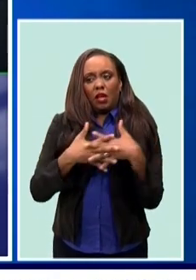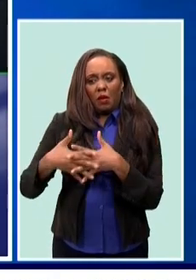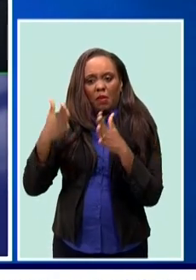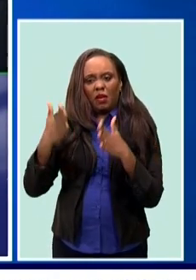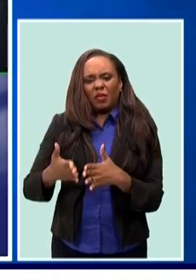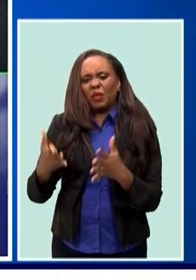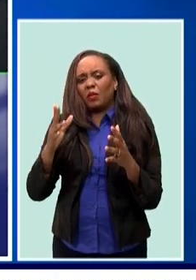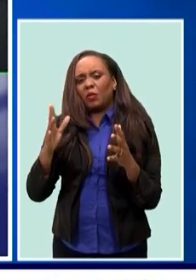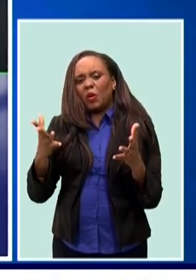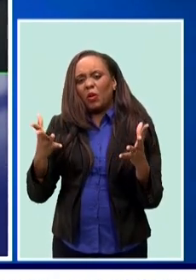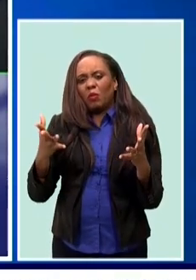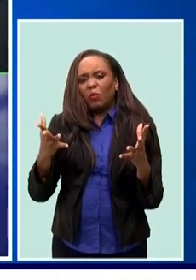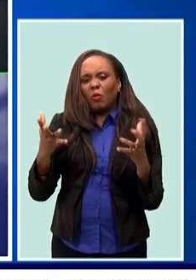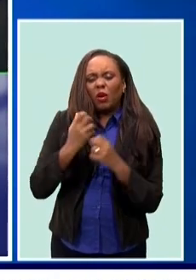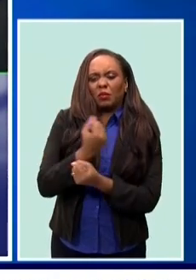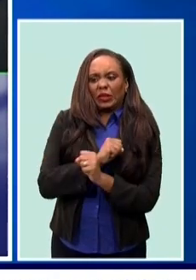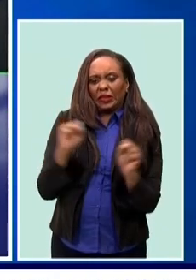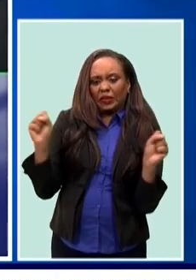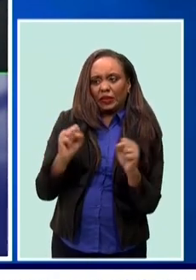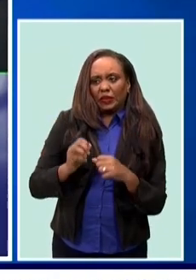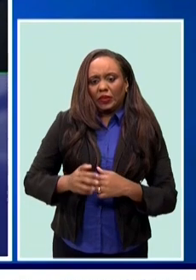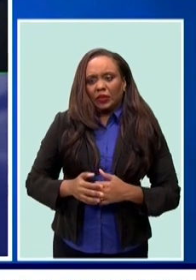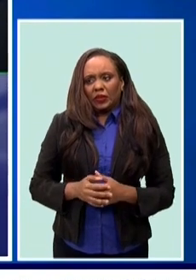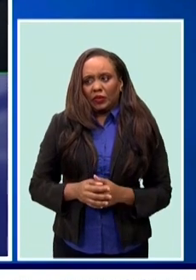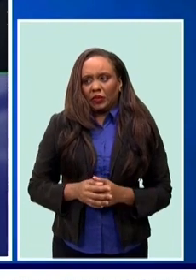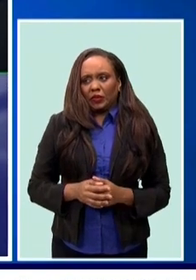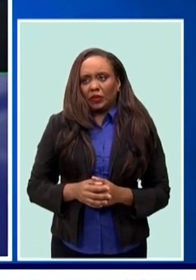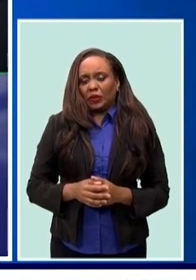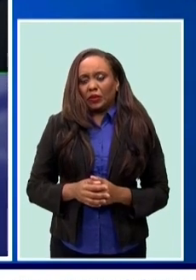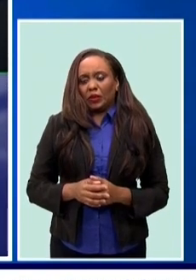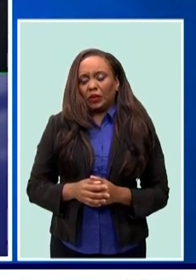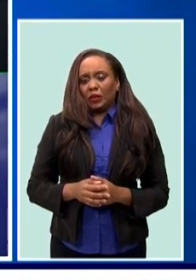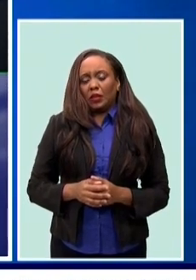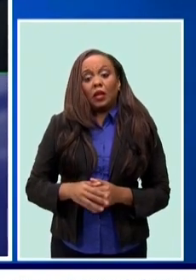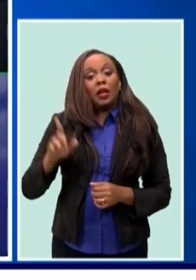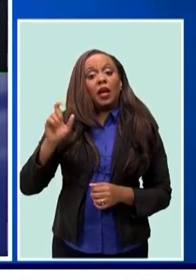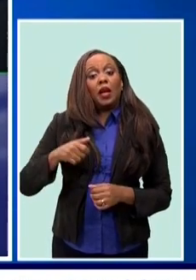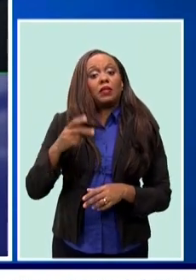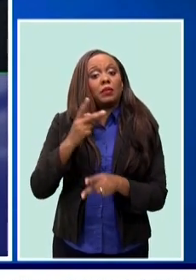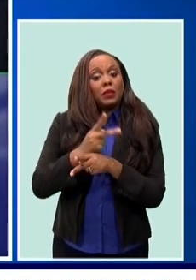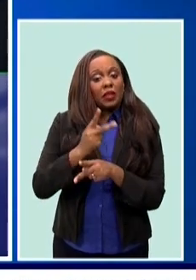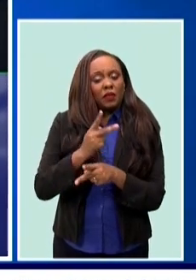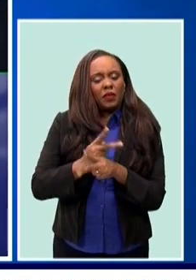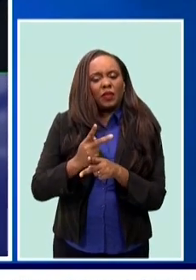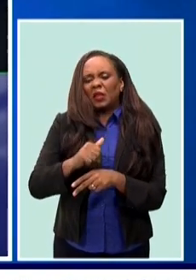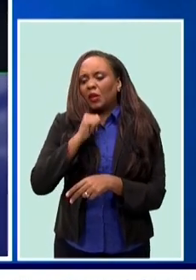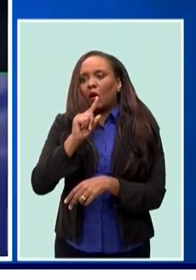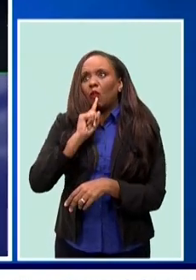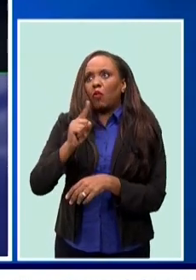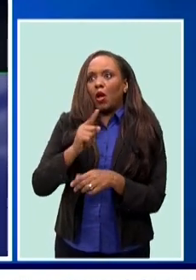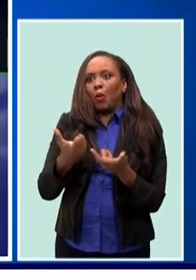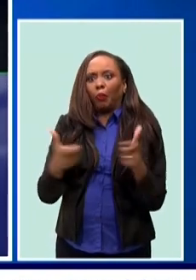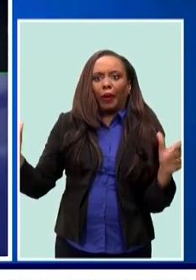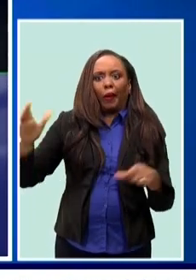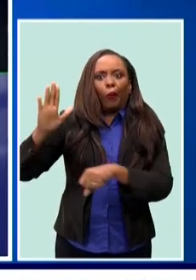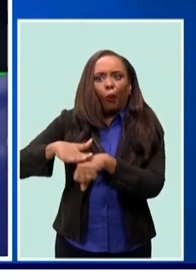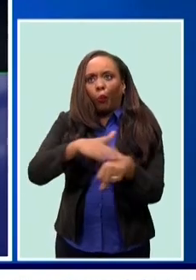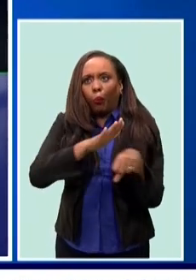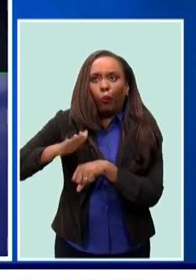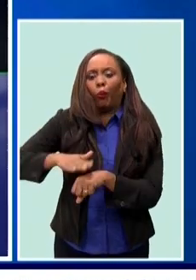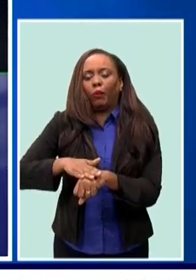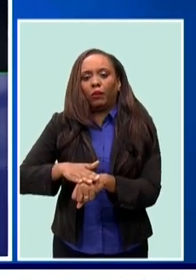And it just asks Americans to exercise normal precautions. So there's nothing